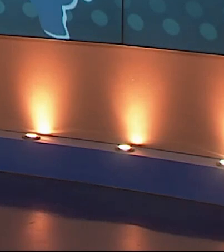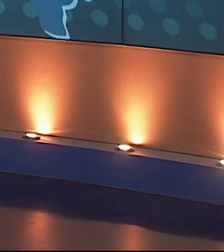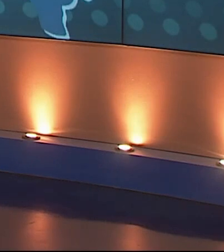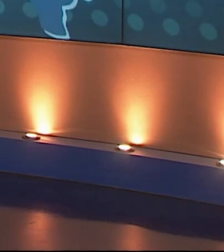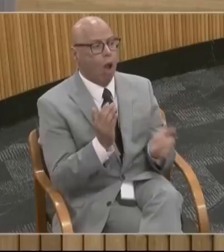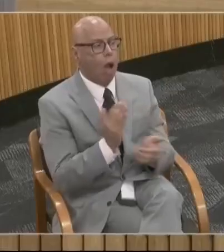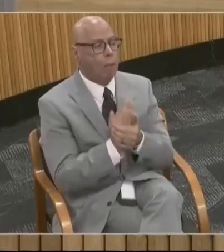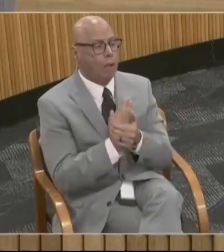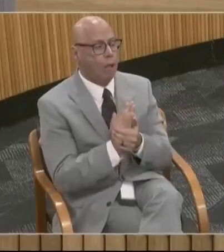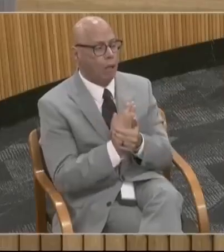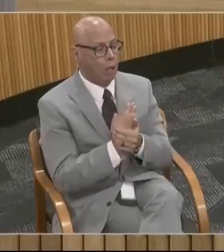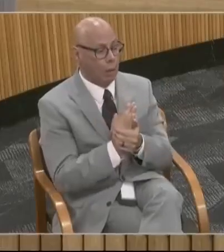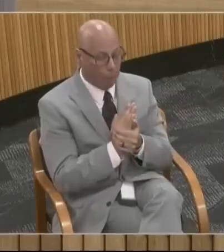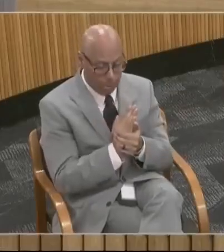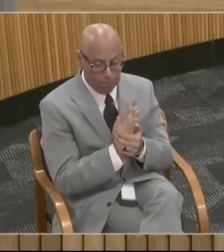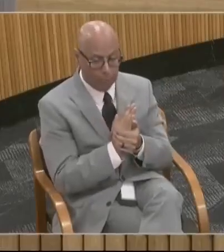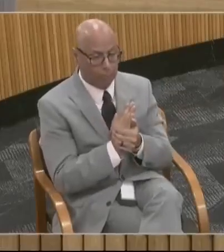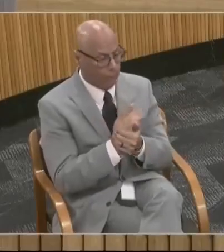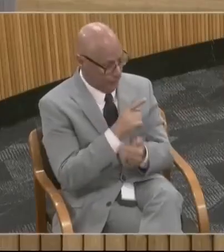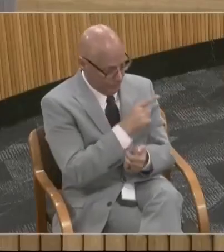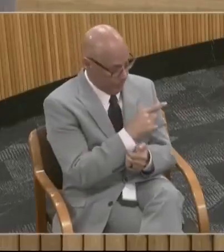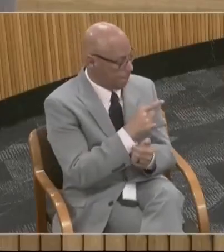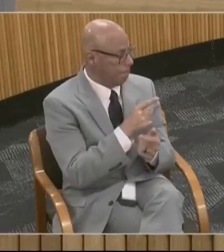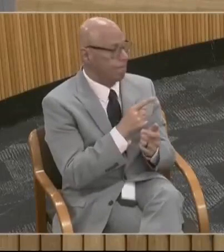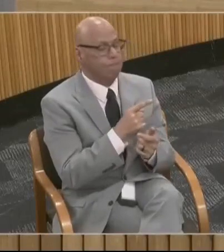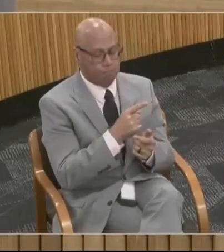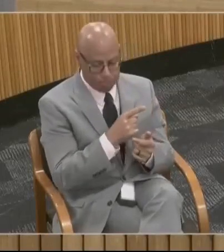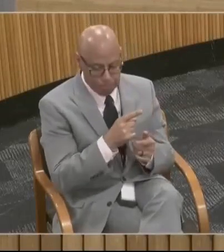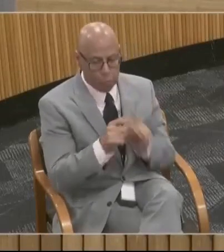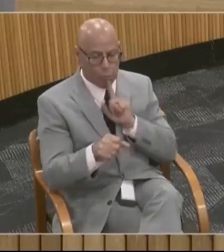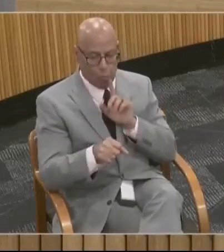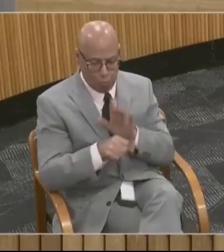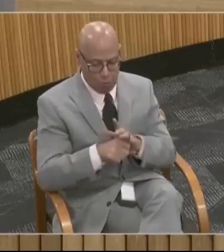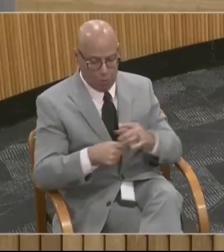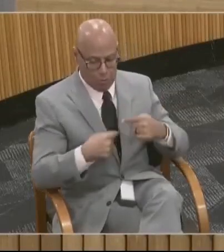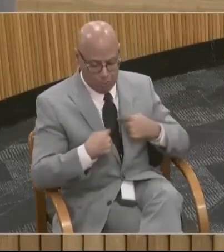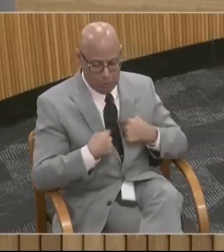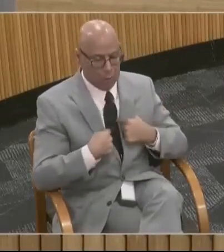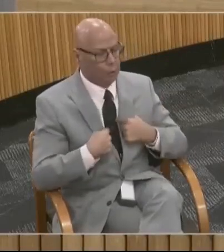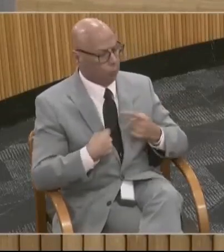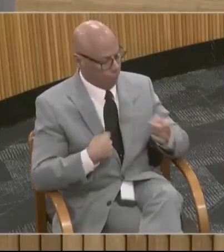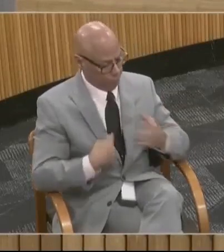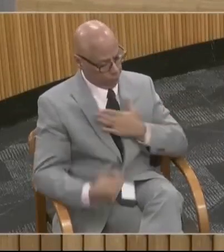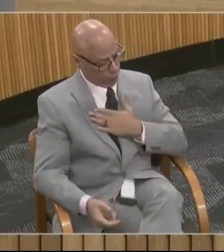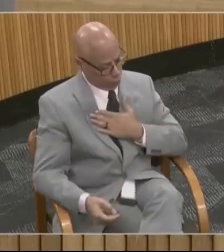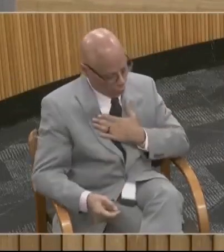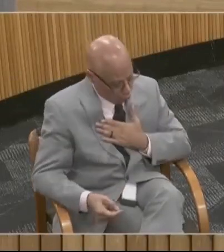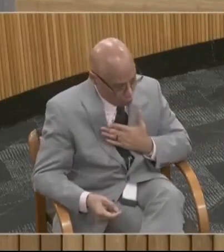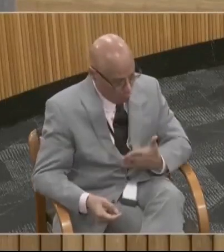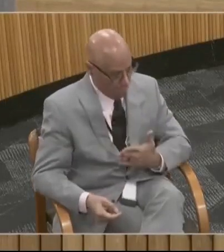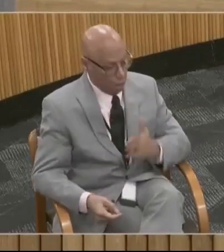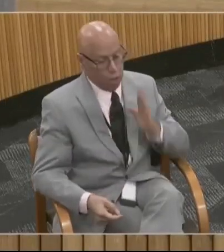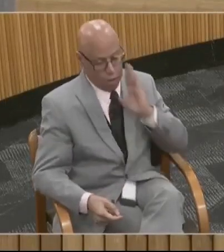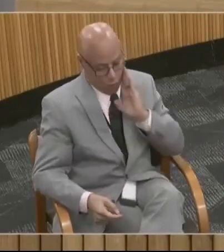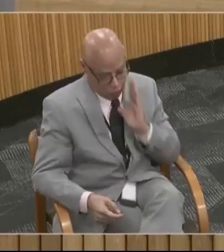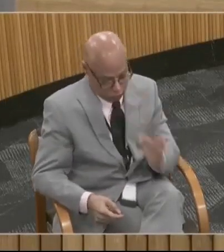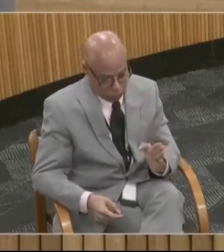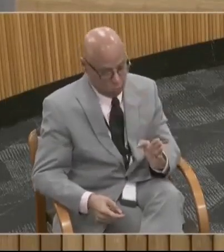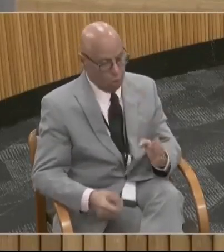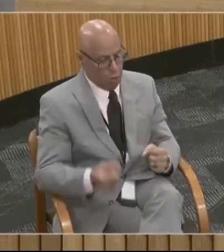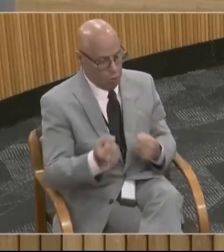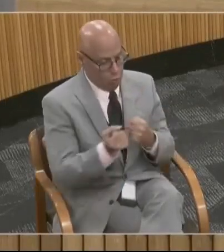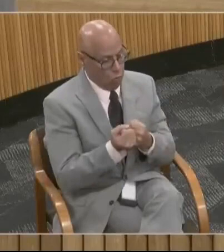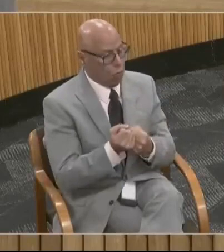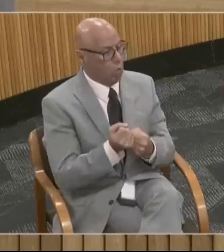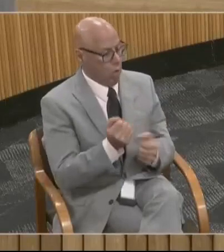bill. Senator Canope committed to me that he would be willing to, that he will support an amendment